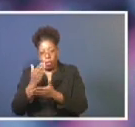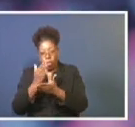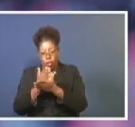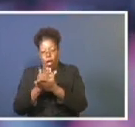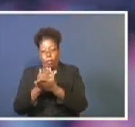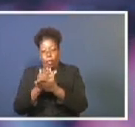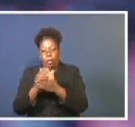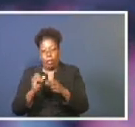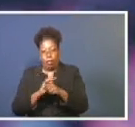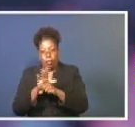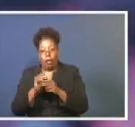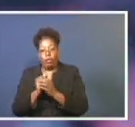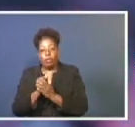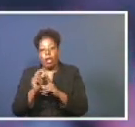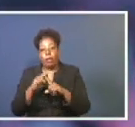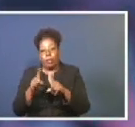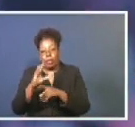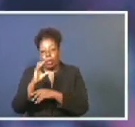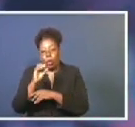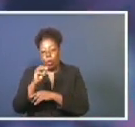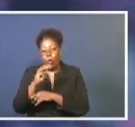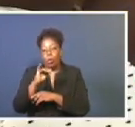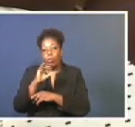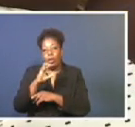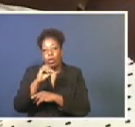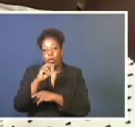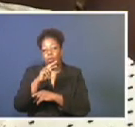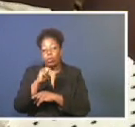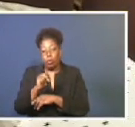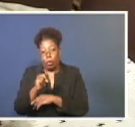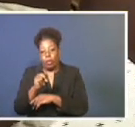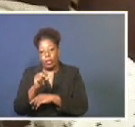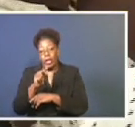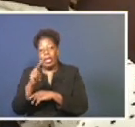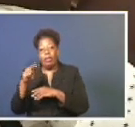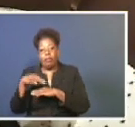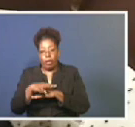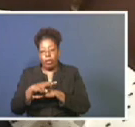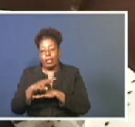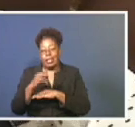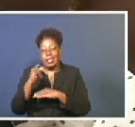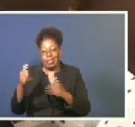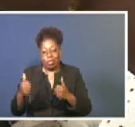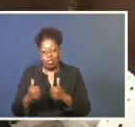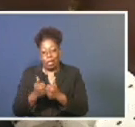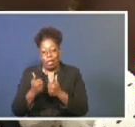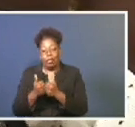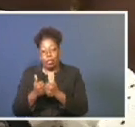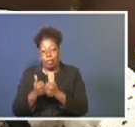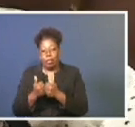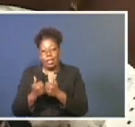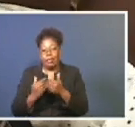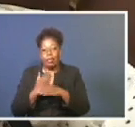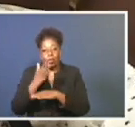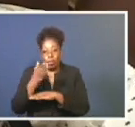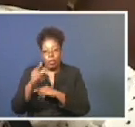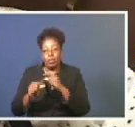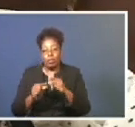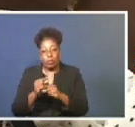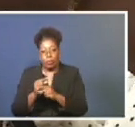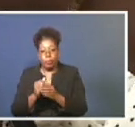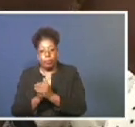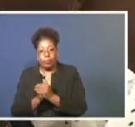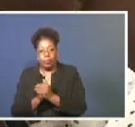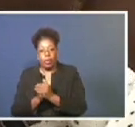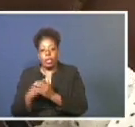the Omicron variant is challenging countries globally. It's very important that the Bahamian people realize that they have a part to play. We